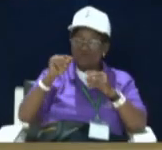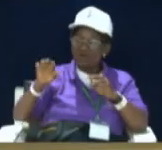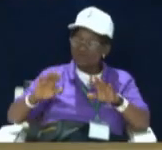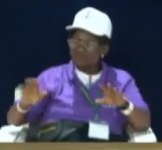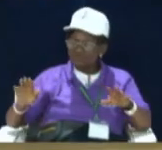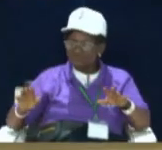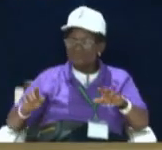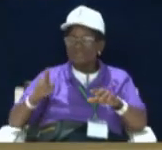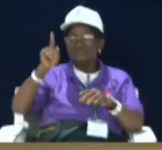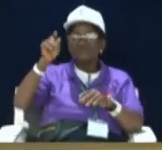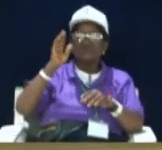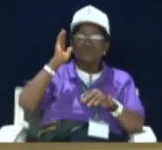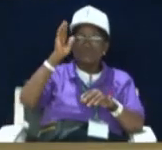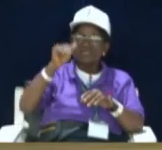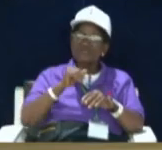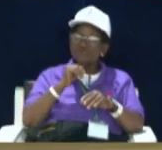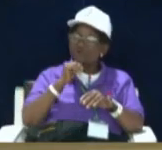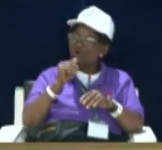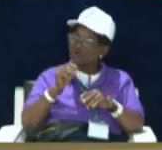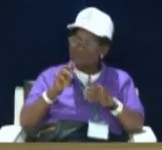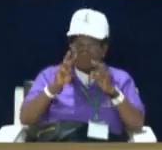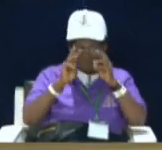e o ni faragba awe